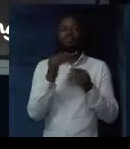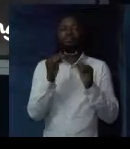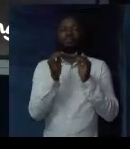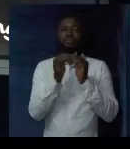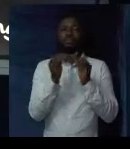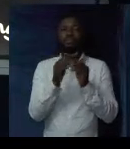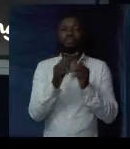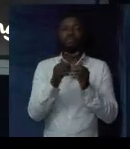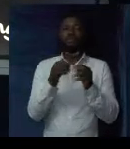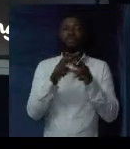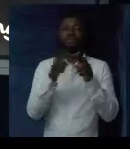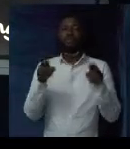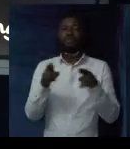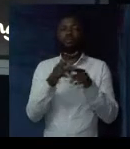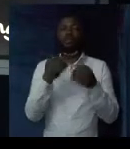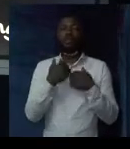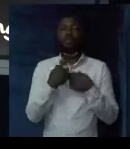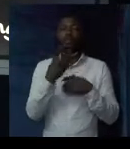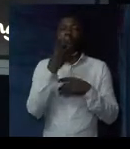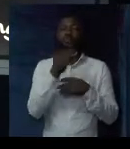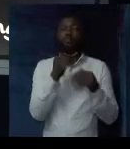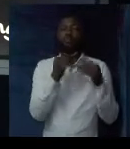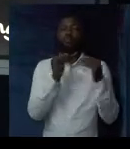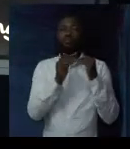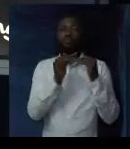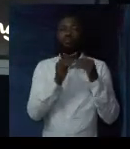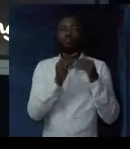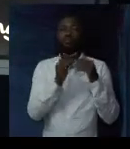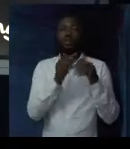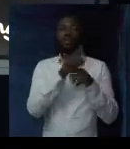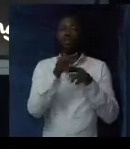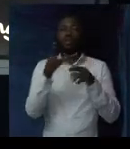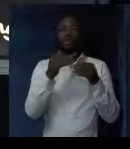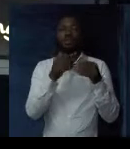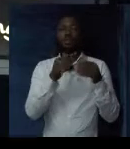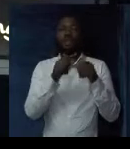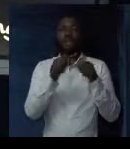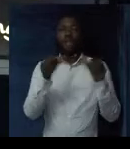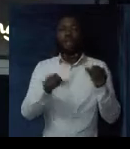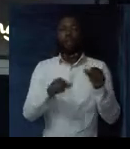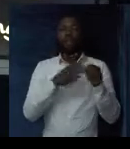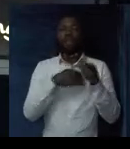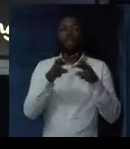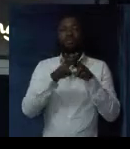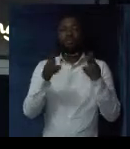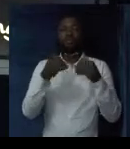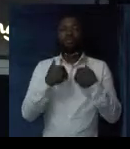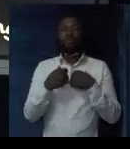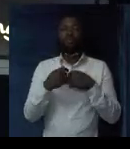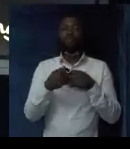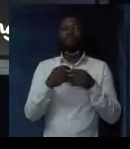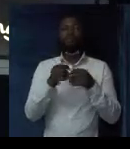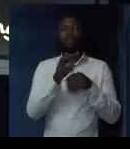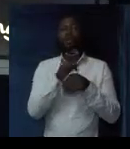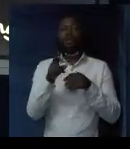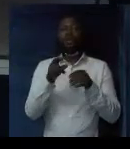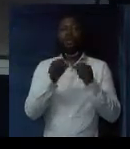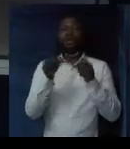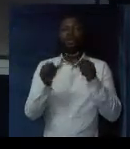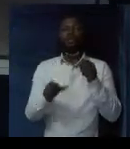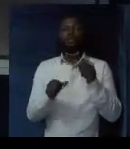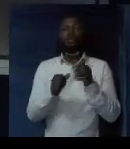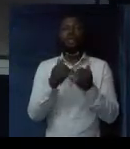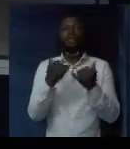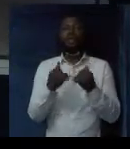equal, squares have 4 equal sides, 4 right angles. So squares have 4 right angles, rectangles have 4 right angles, and that is the correct